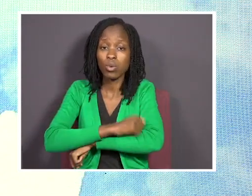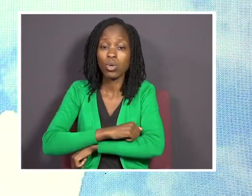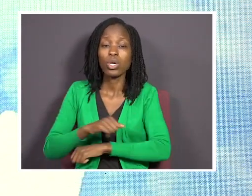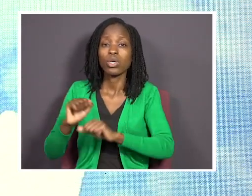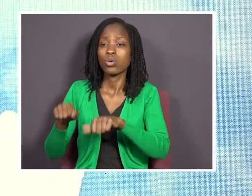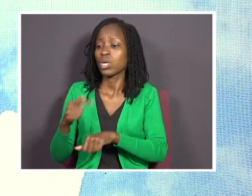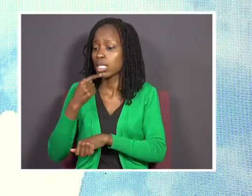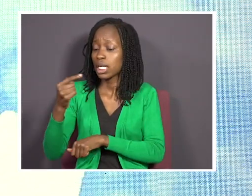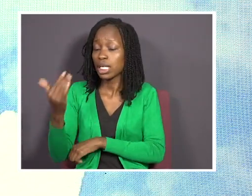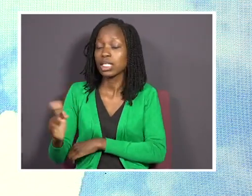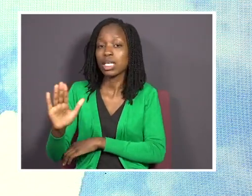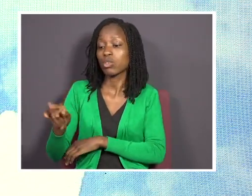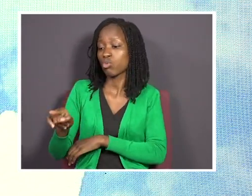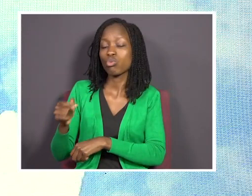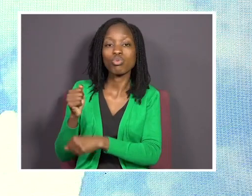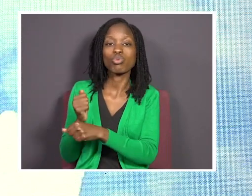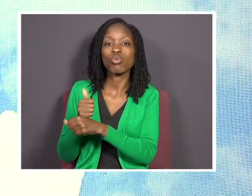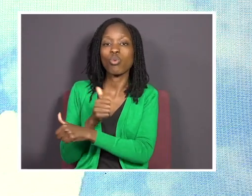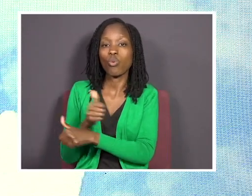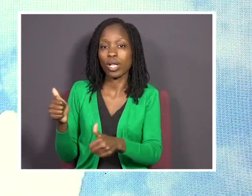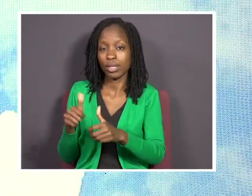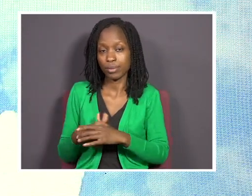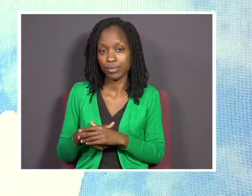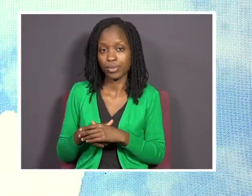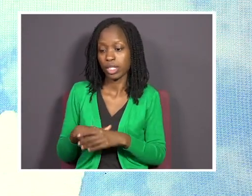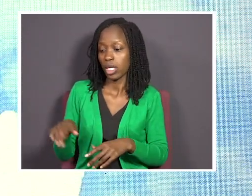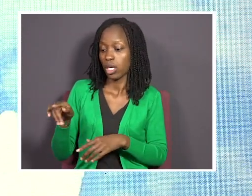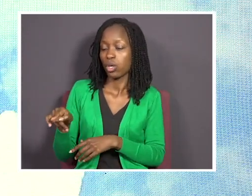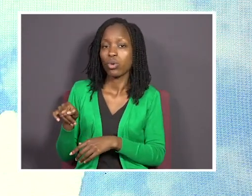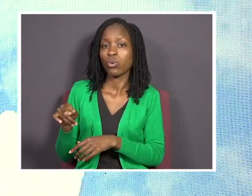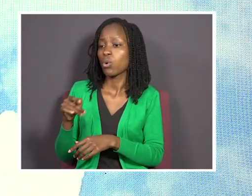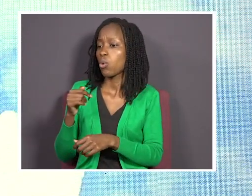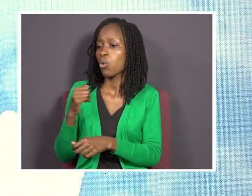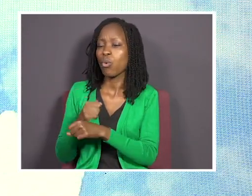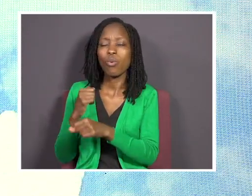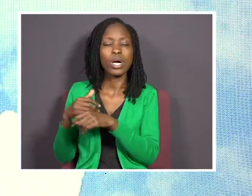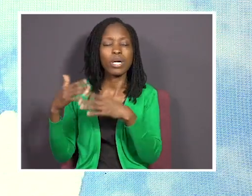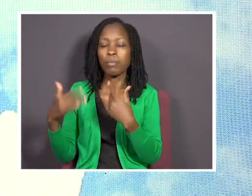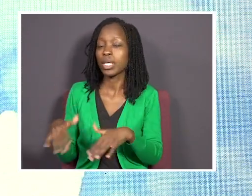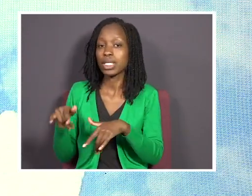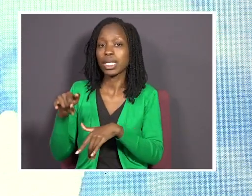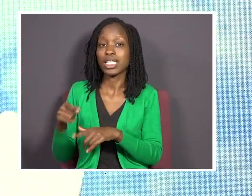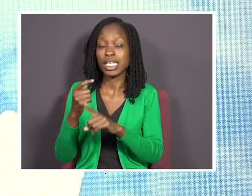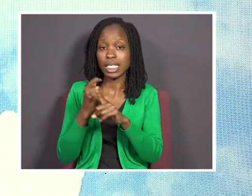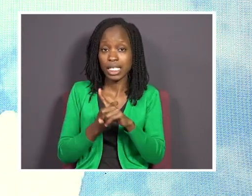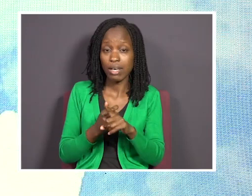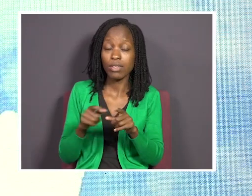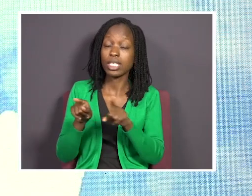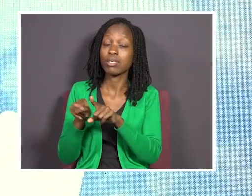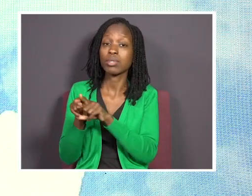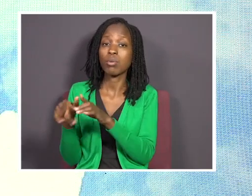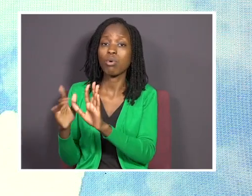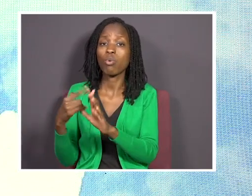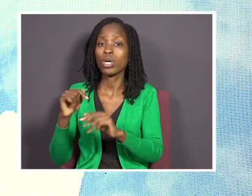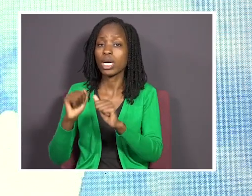may say, you have done well. Your performance is excellent this term. In the same way,